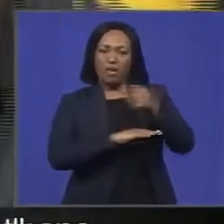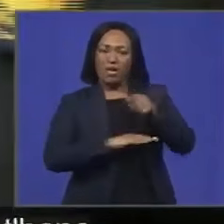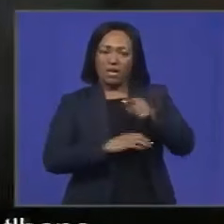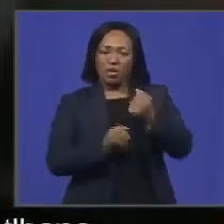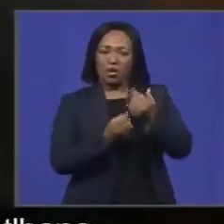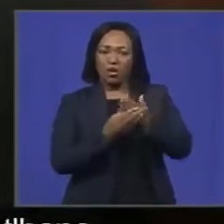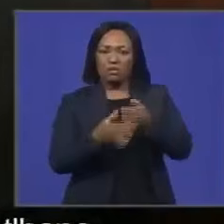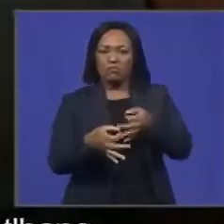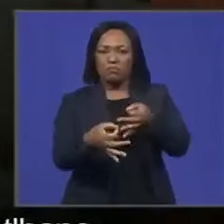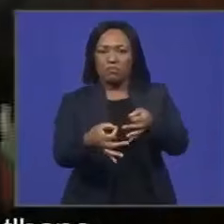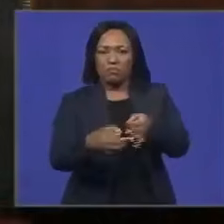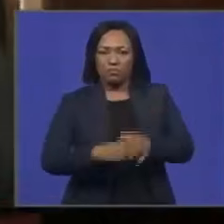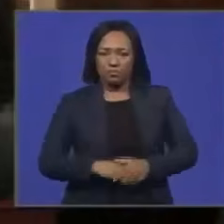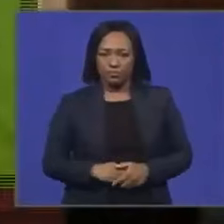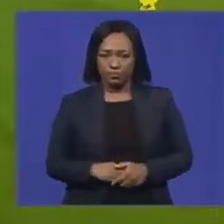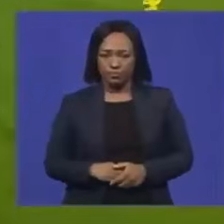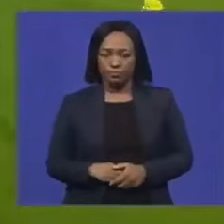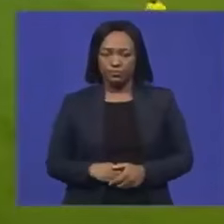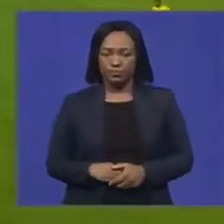morago.